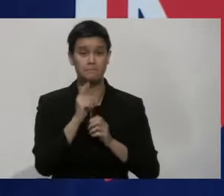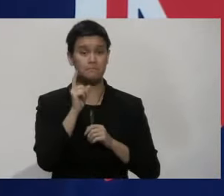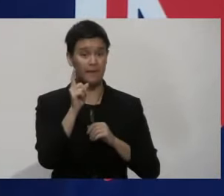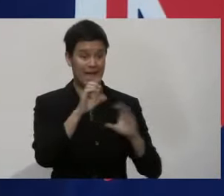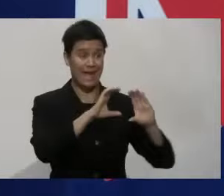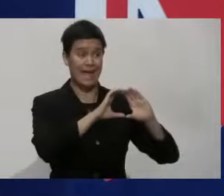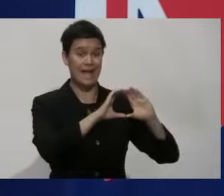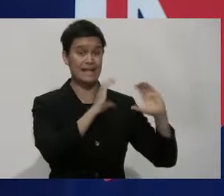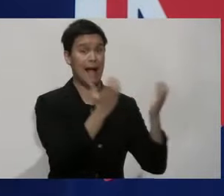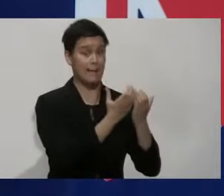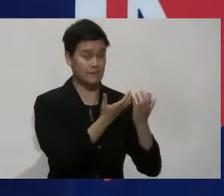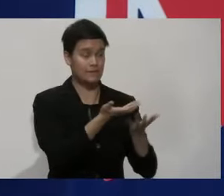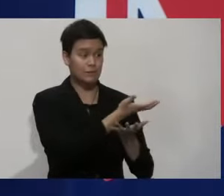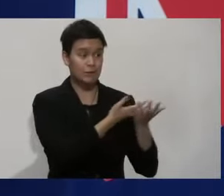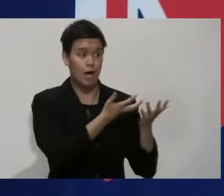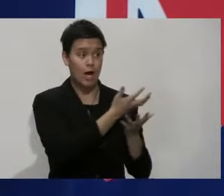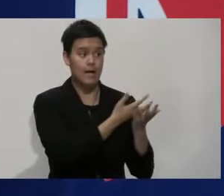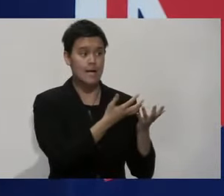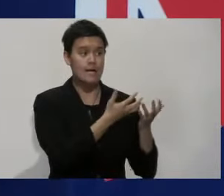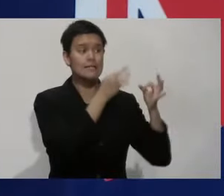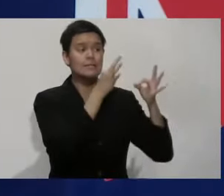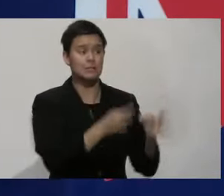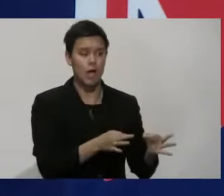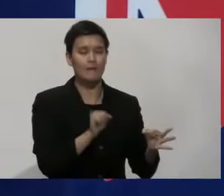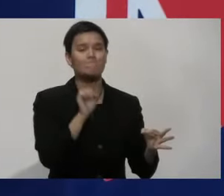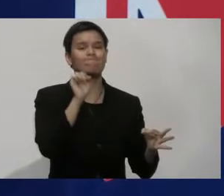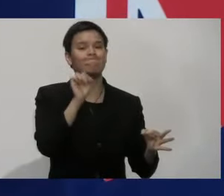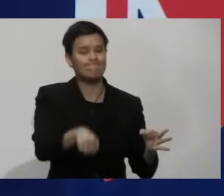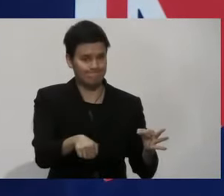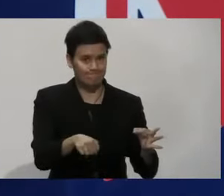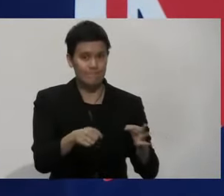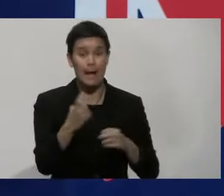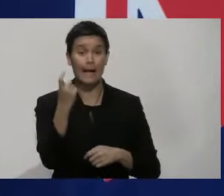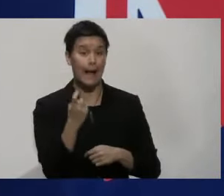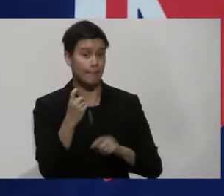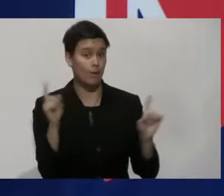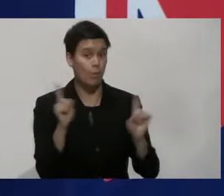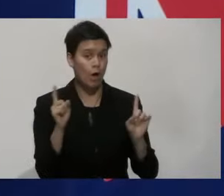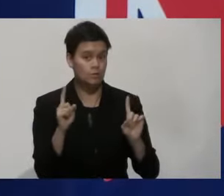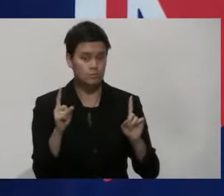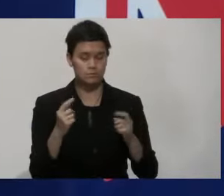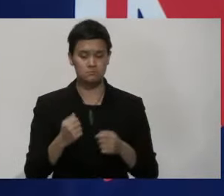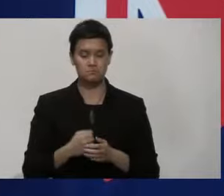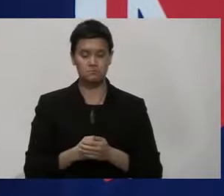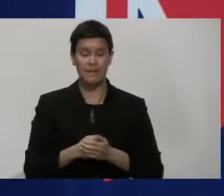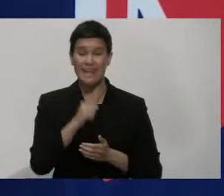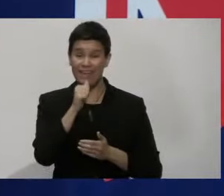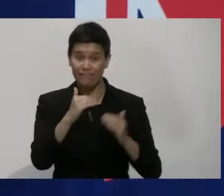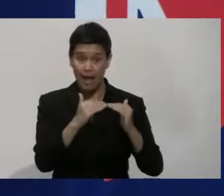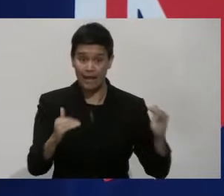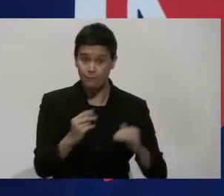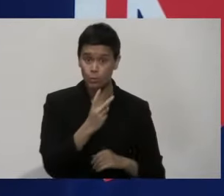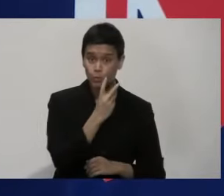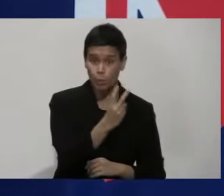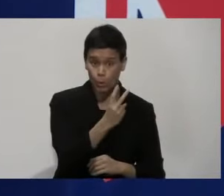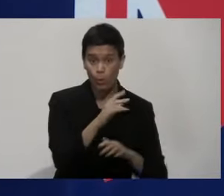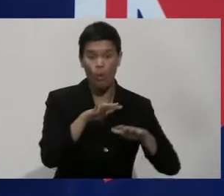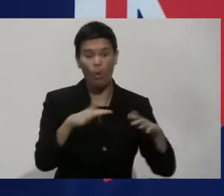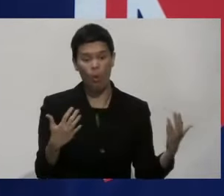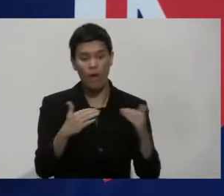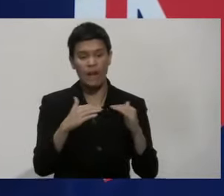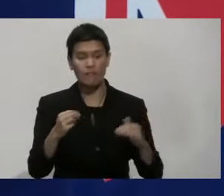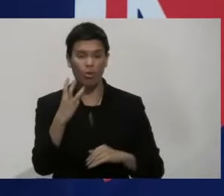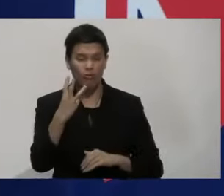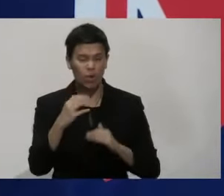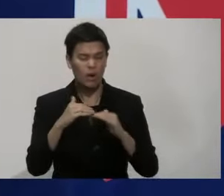to mandating the wearing of face coverings on public transport for level 2 and above.